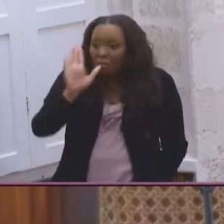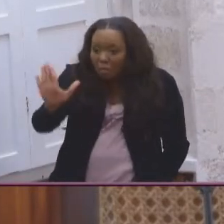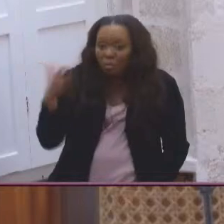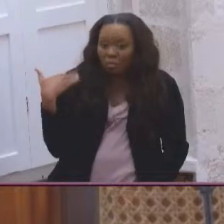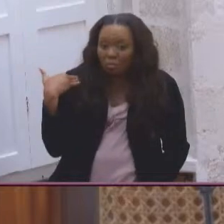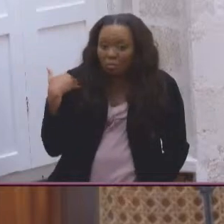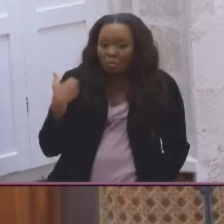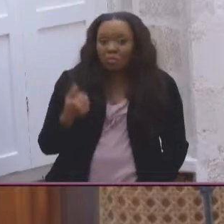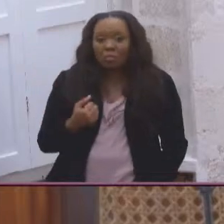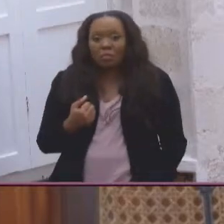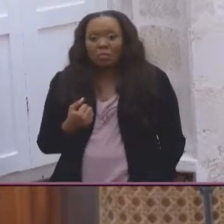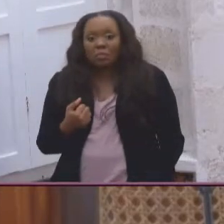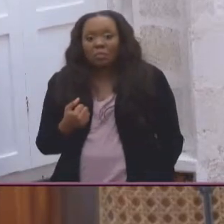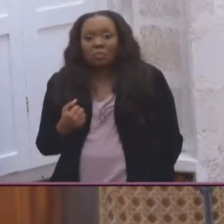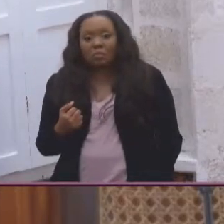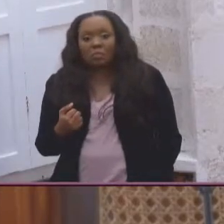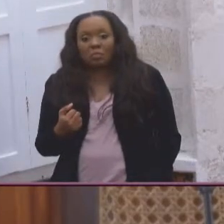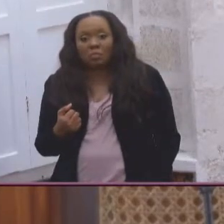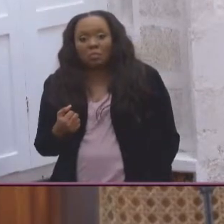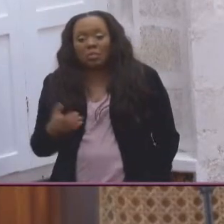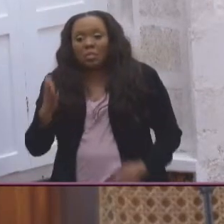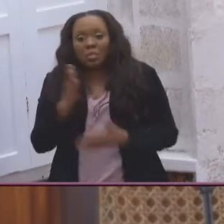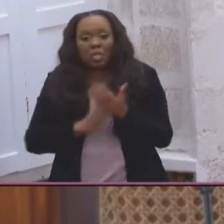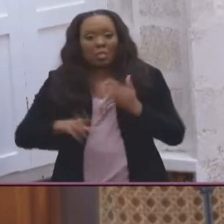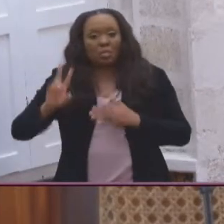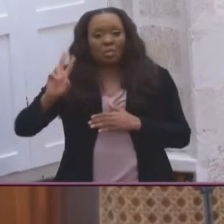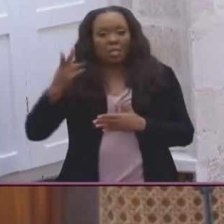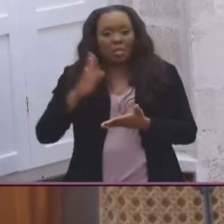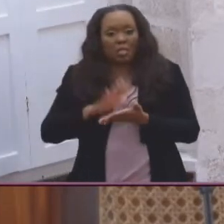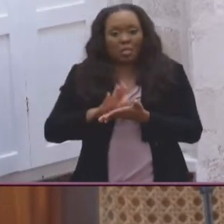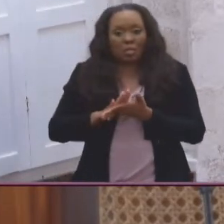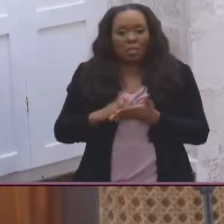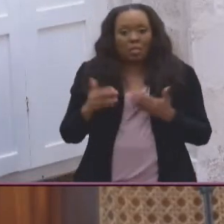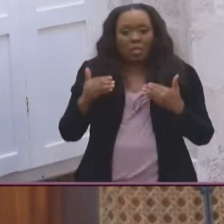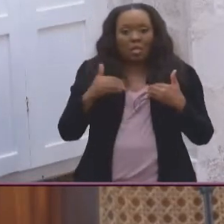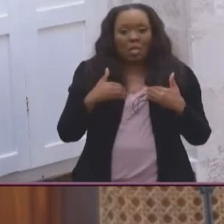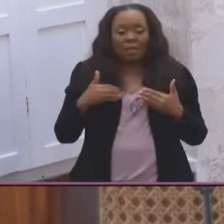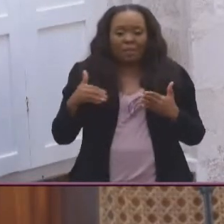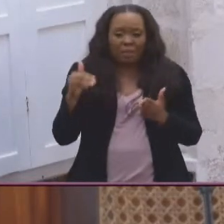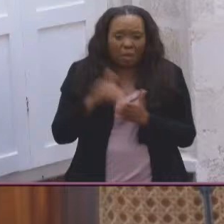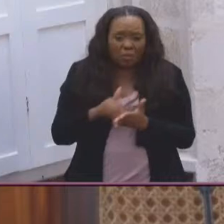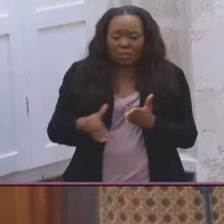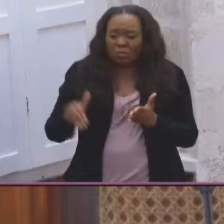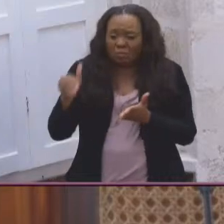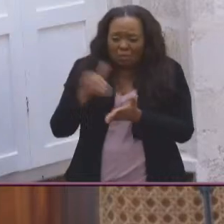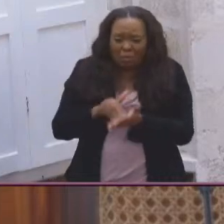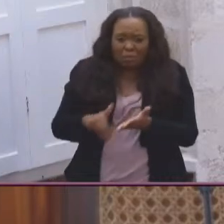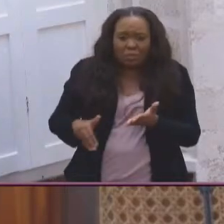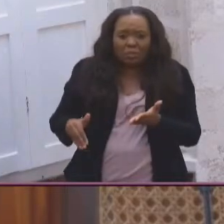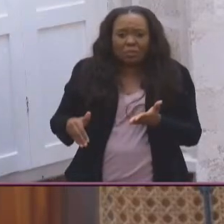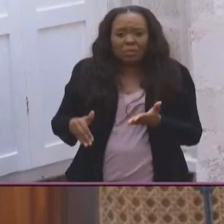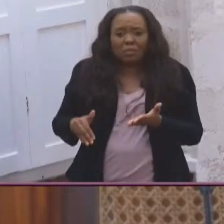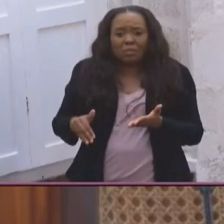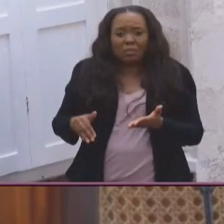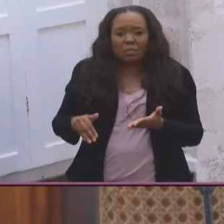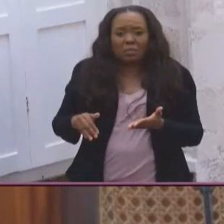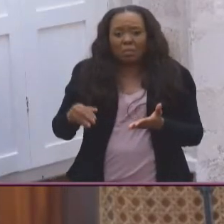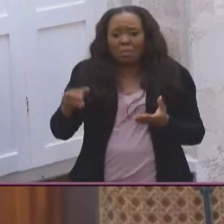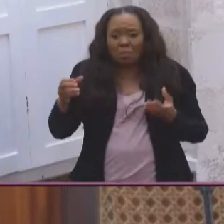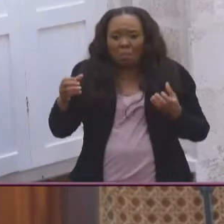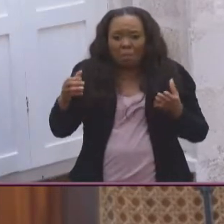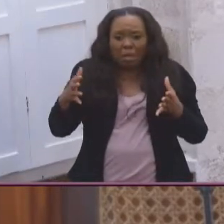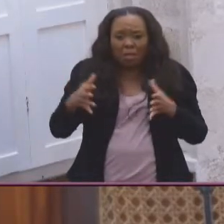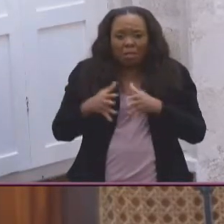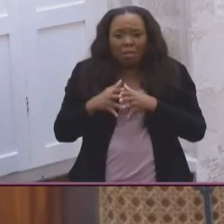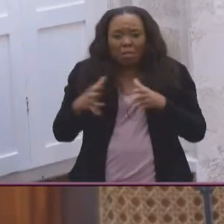their votes for. Some of the secondary schools have thousands and thousands, and in some instances hundreds of thousands